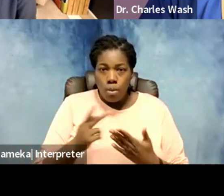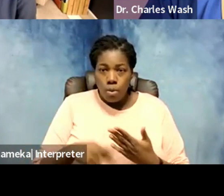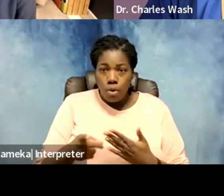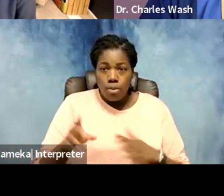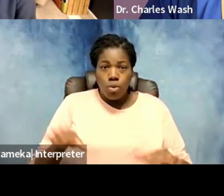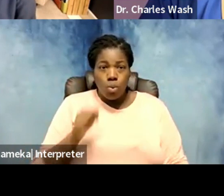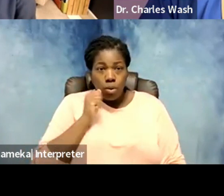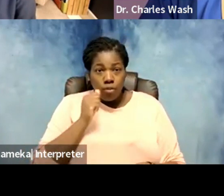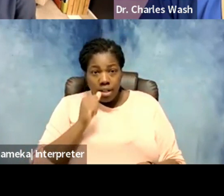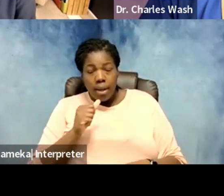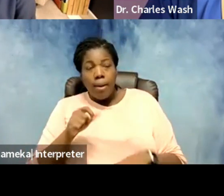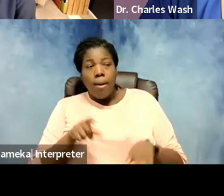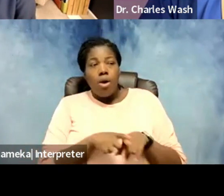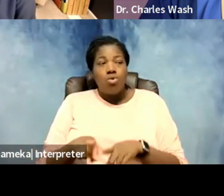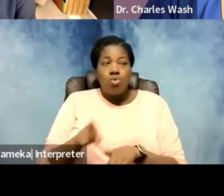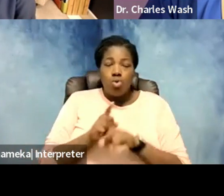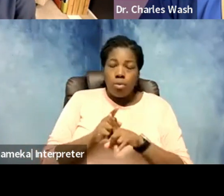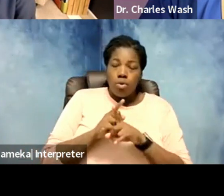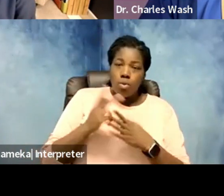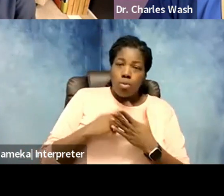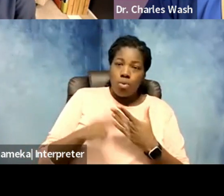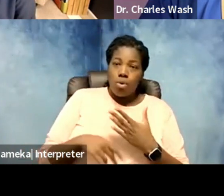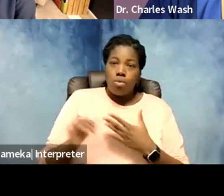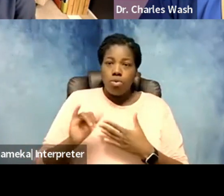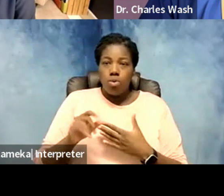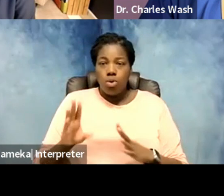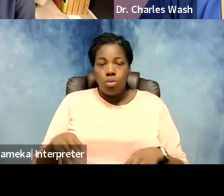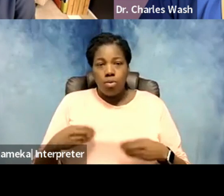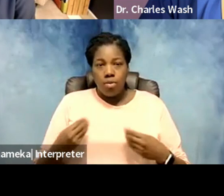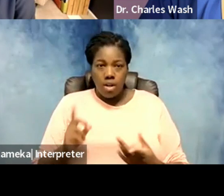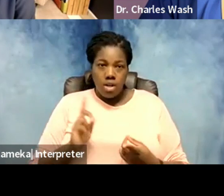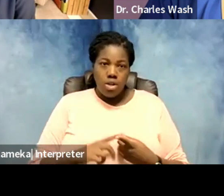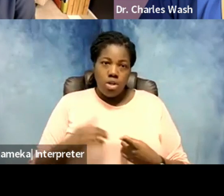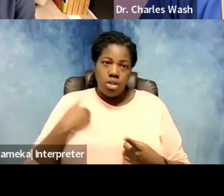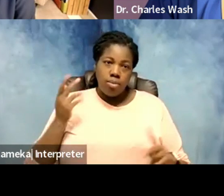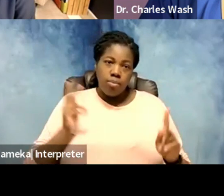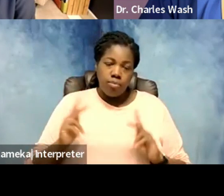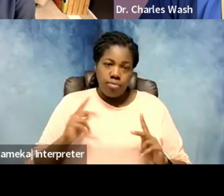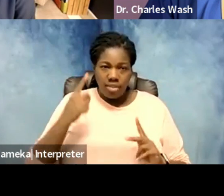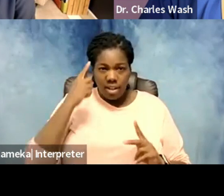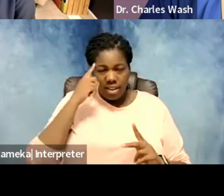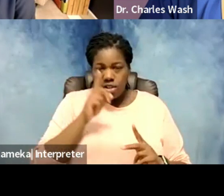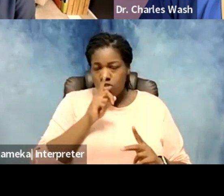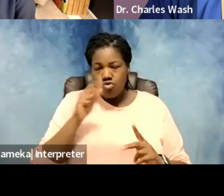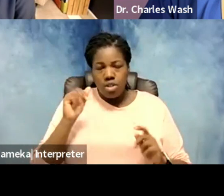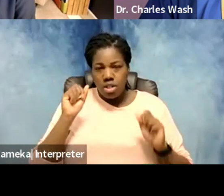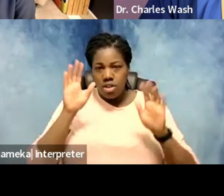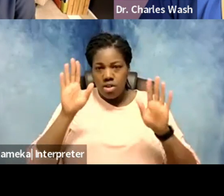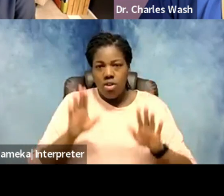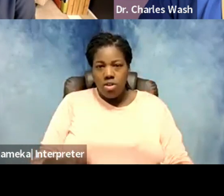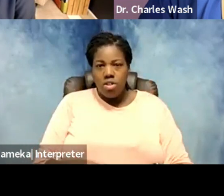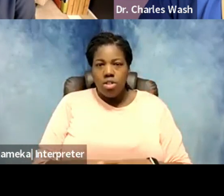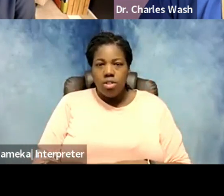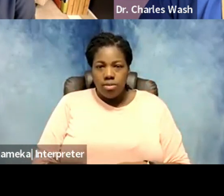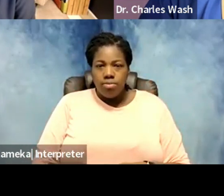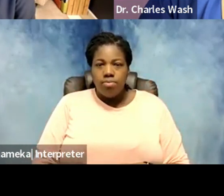do day in and day out, but also your mentorship programs that you offer to these youth as well. I think it's just a